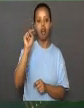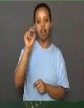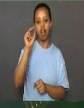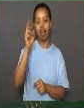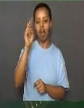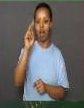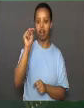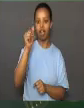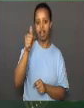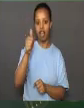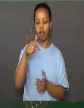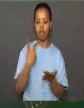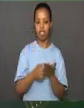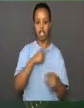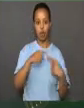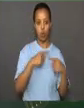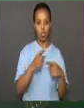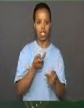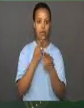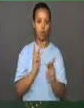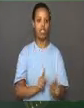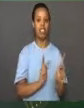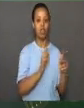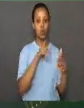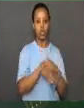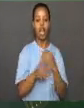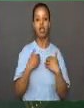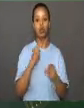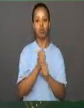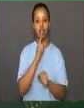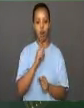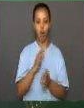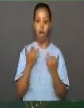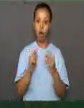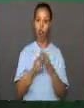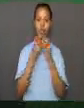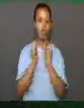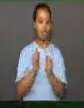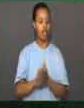rRNA in the process of protein synthesis. Shall we begin?